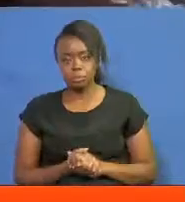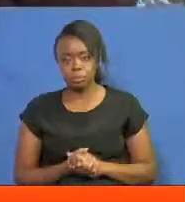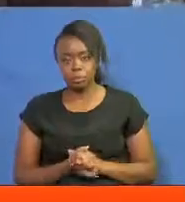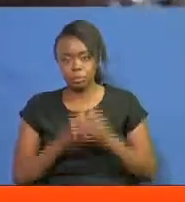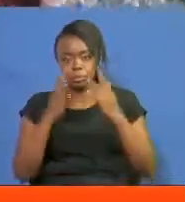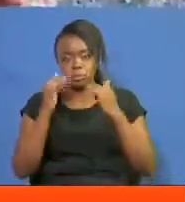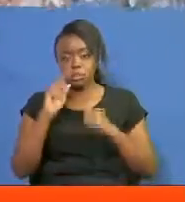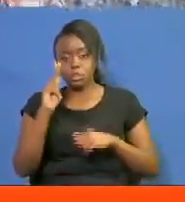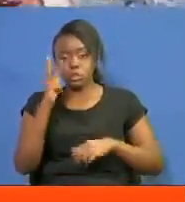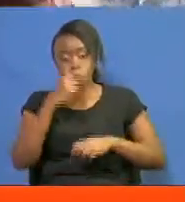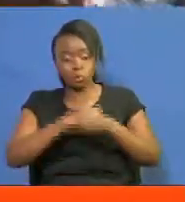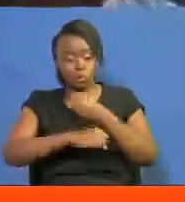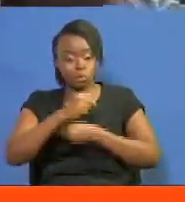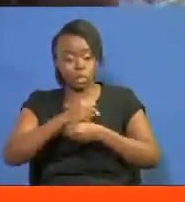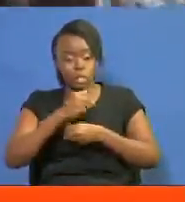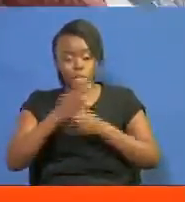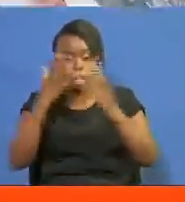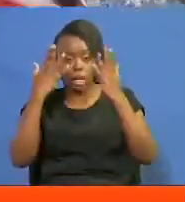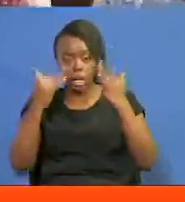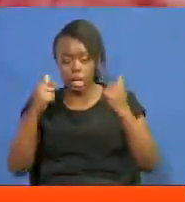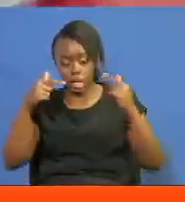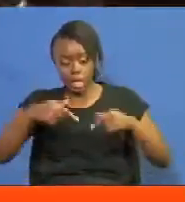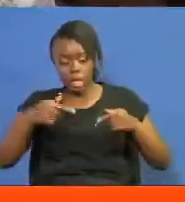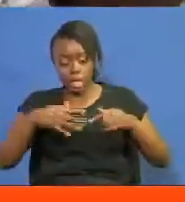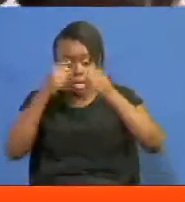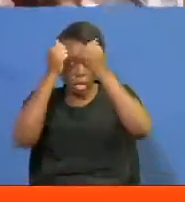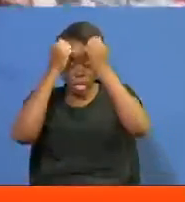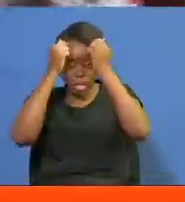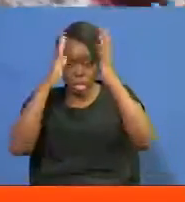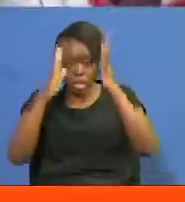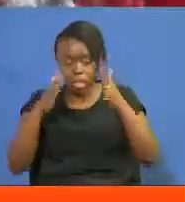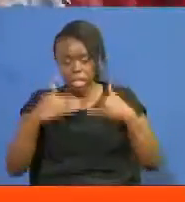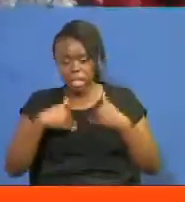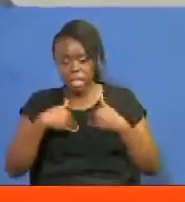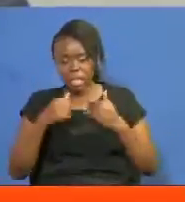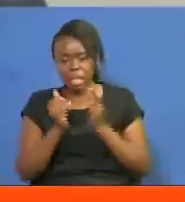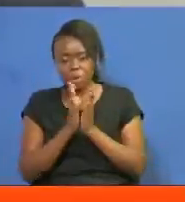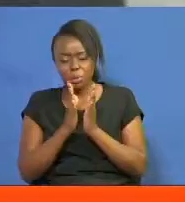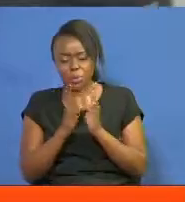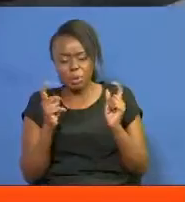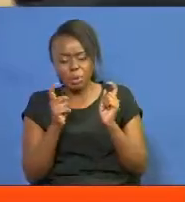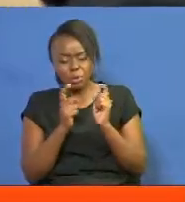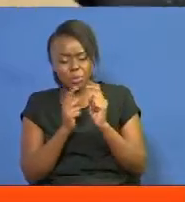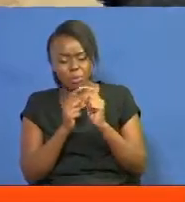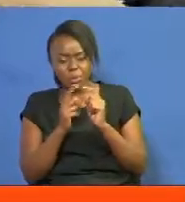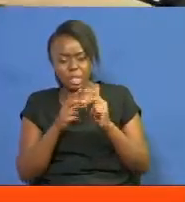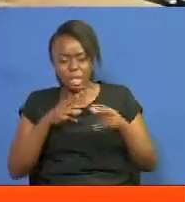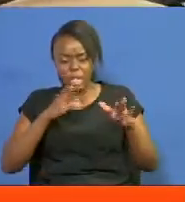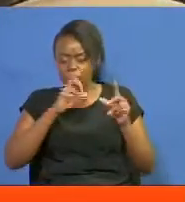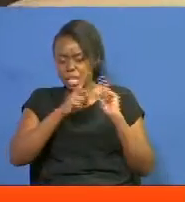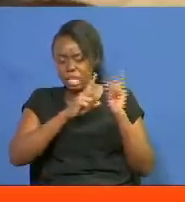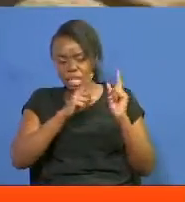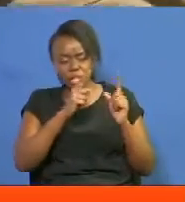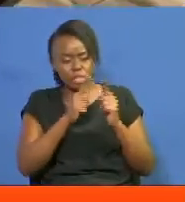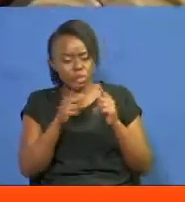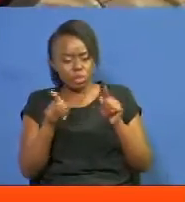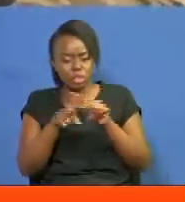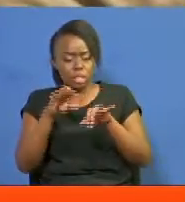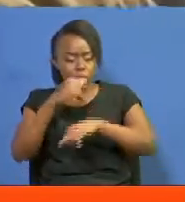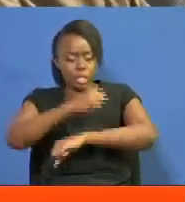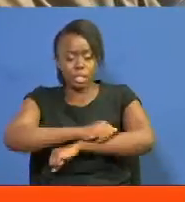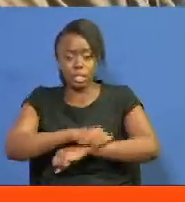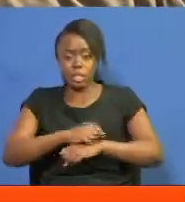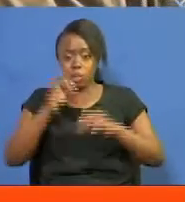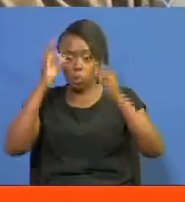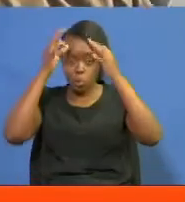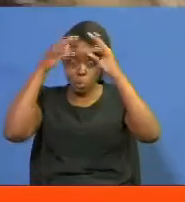For nearly 2.5 years now, these students have endured a dangerous journey to and from school,